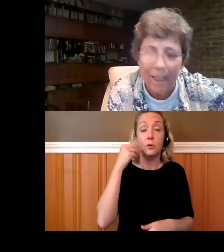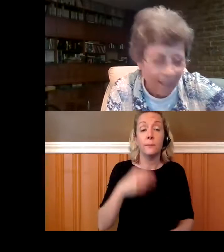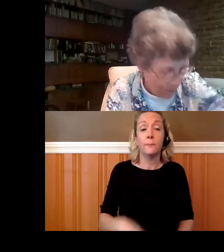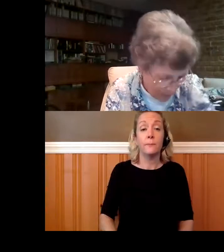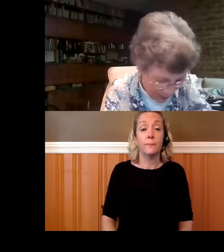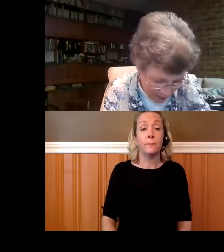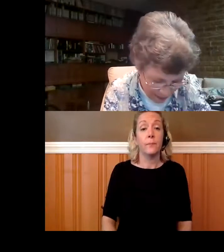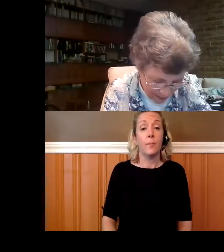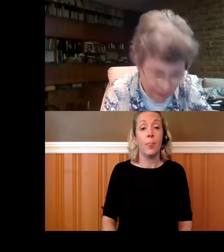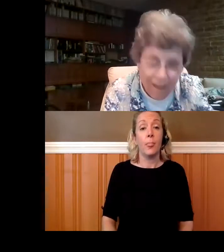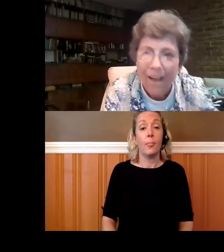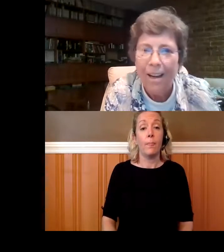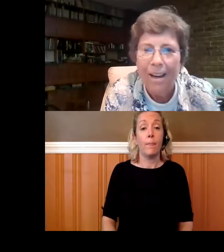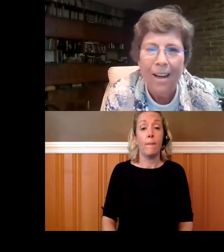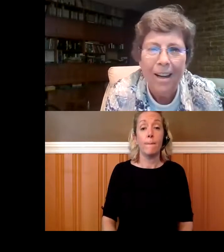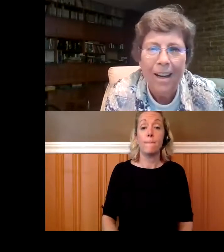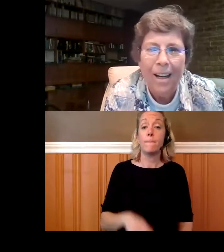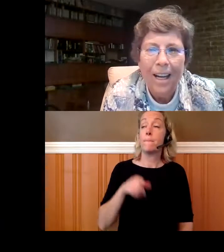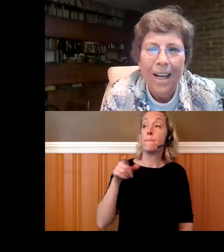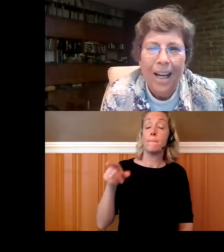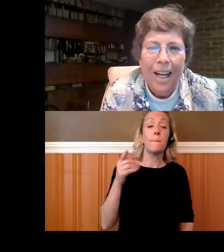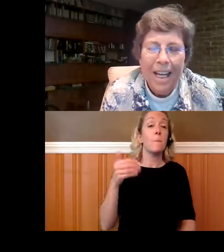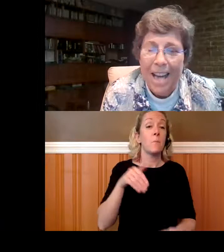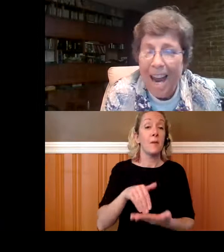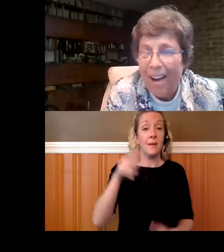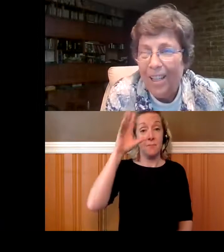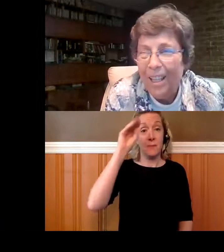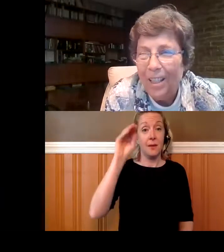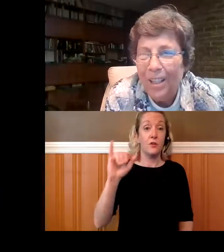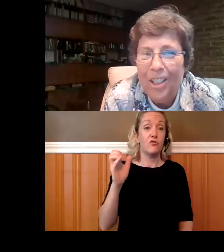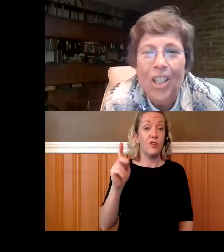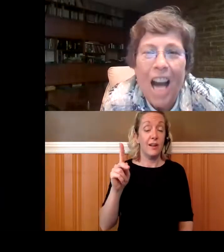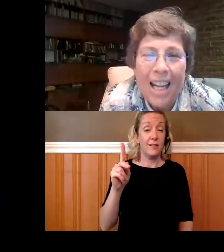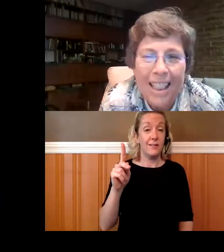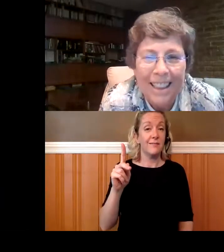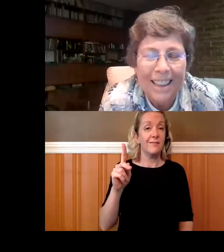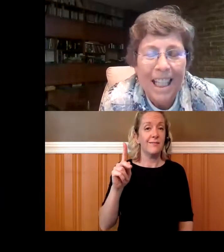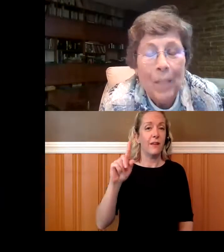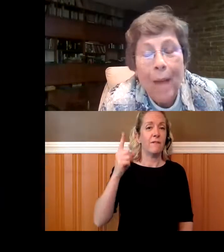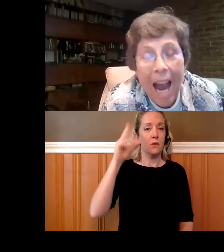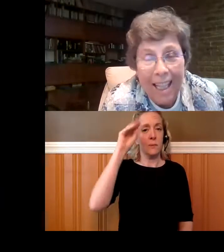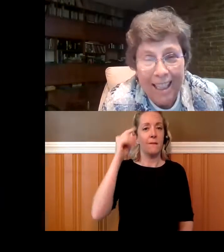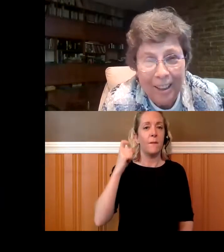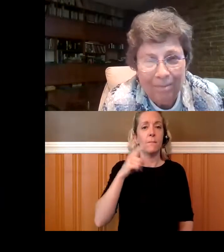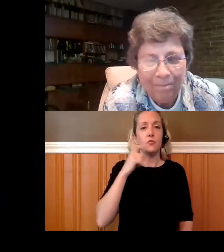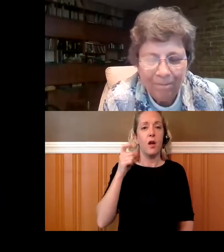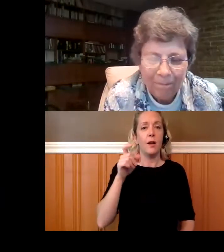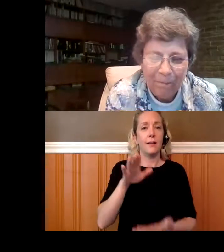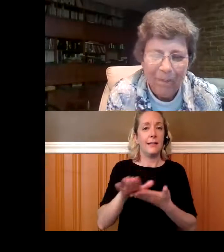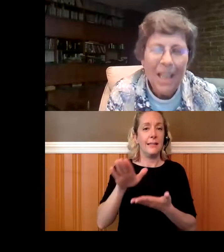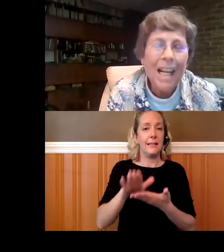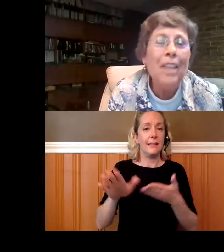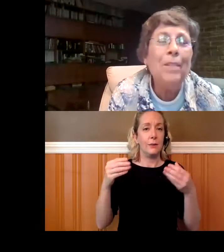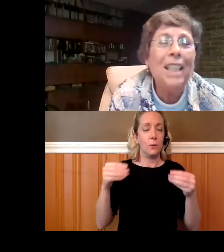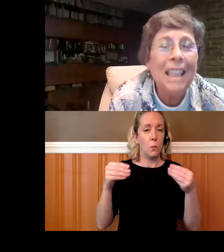Now, Jack is back. The guy that was at the cleaners and getting